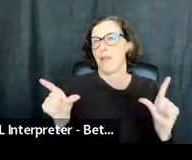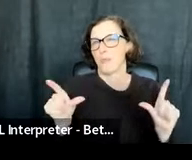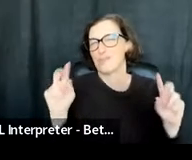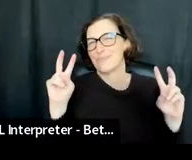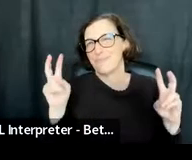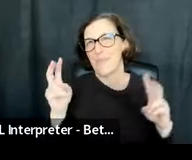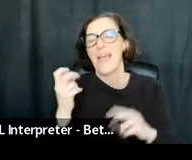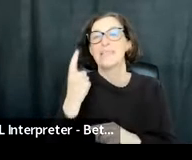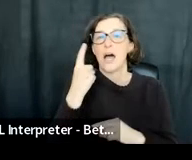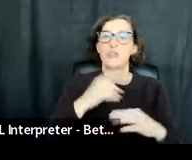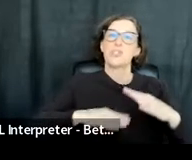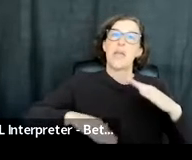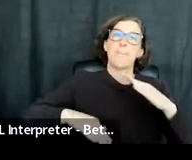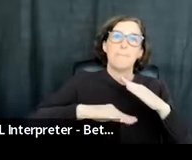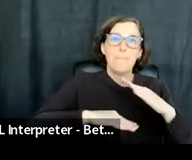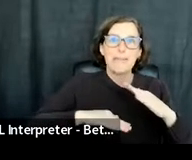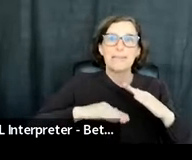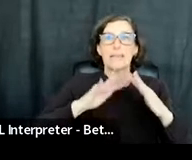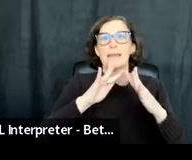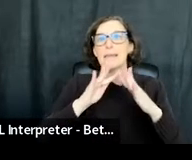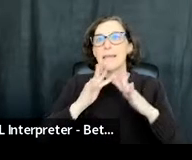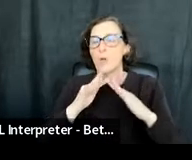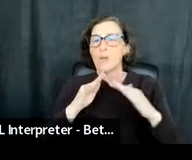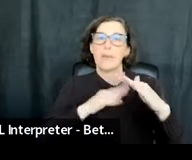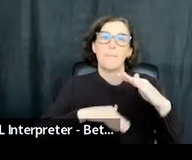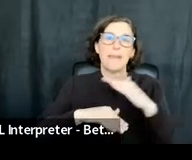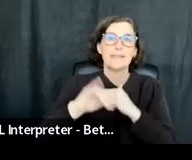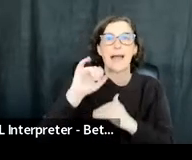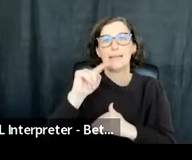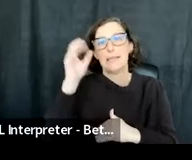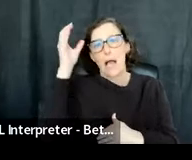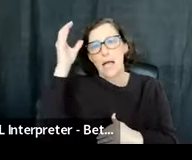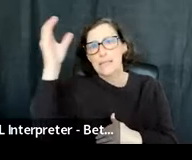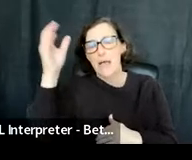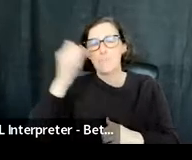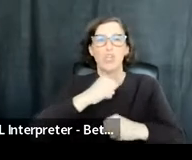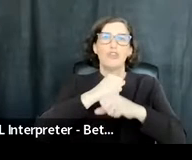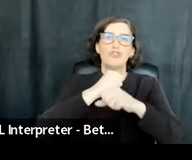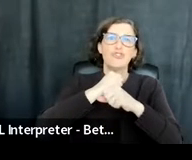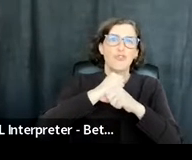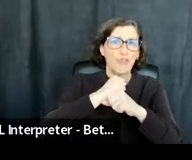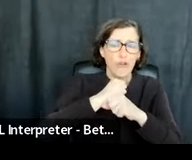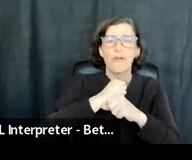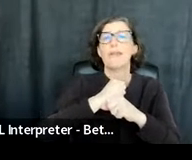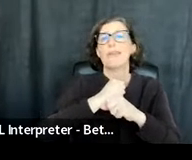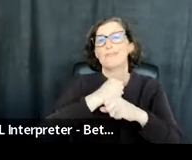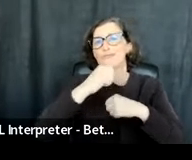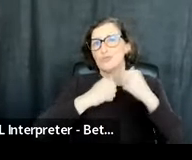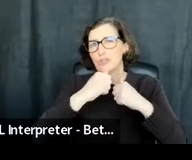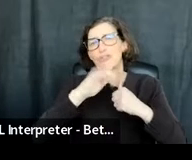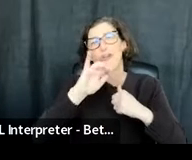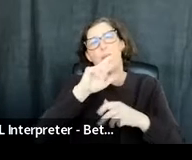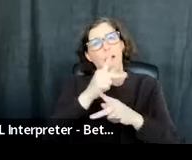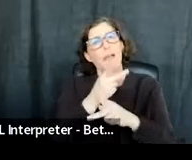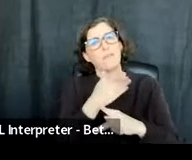basic networking, some basic IT concepts, security parameters, those kinds of things, so